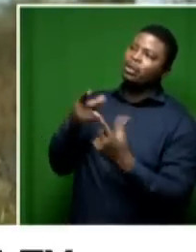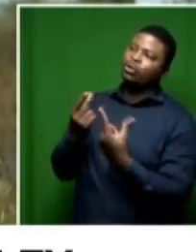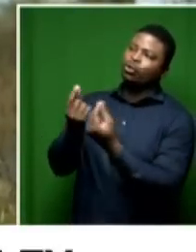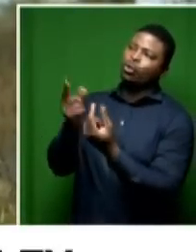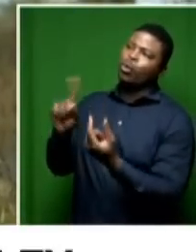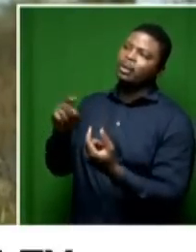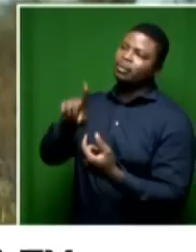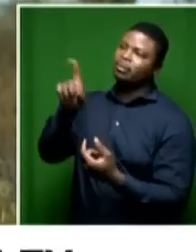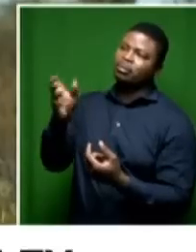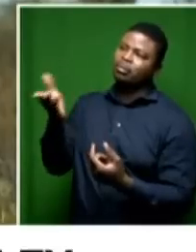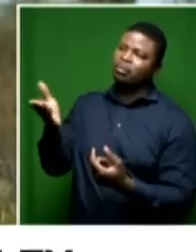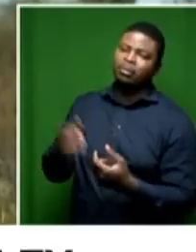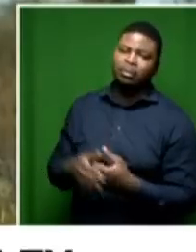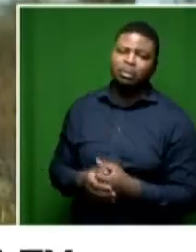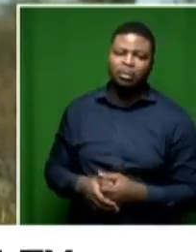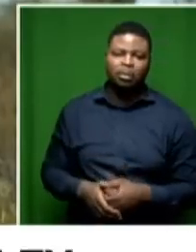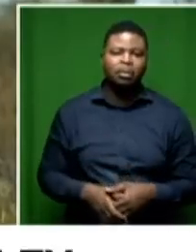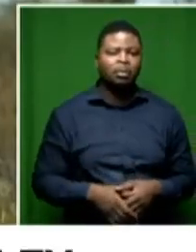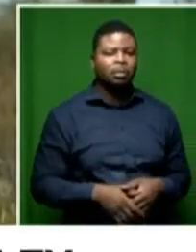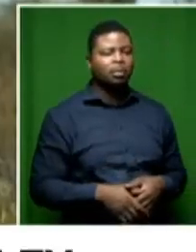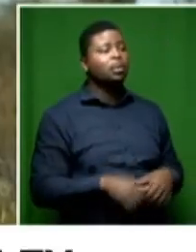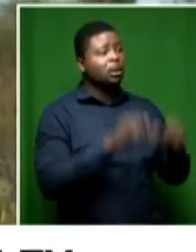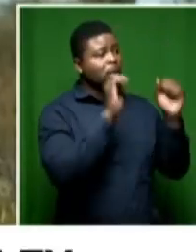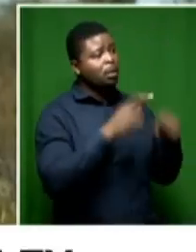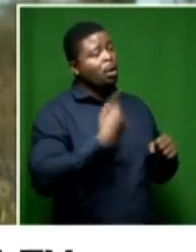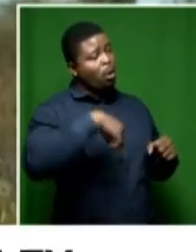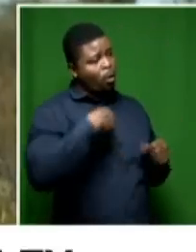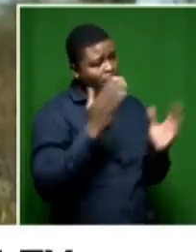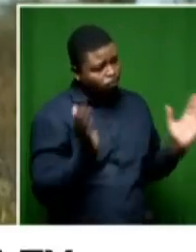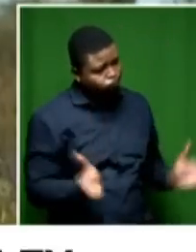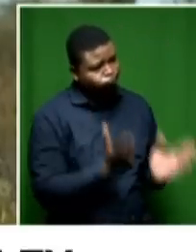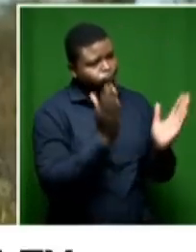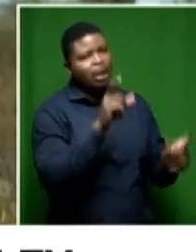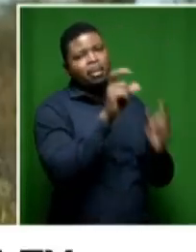We are urging on residents to